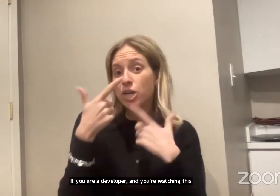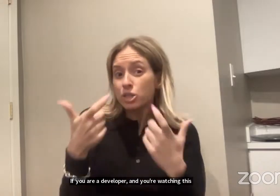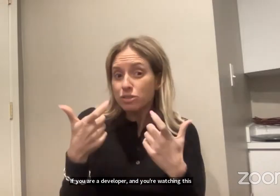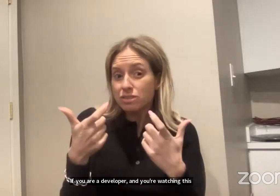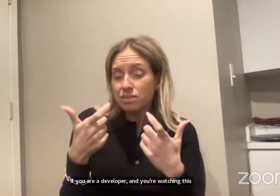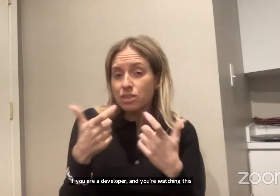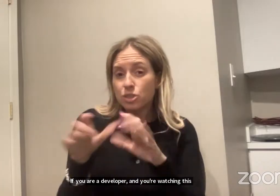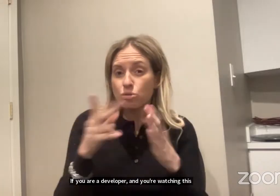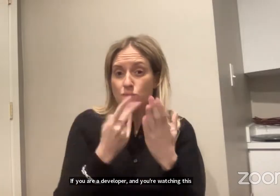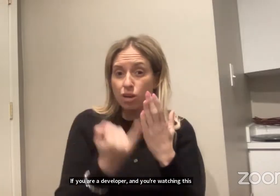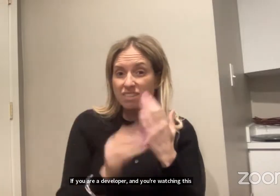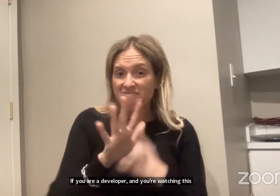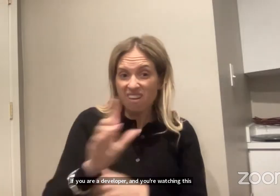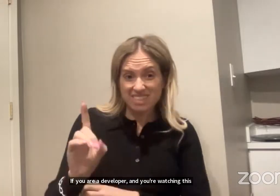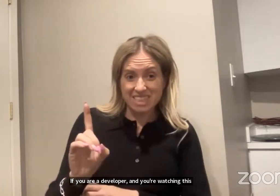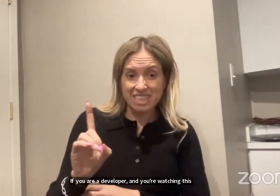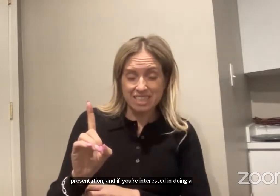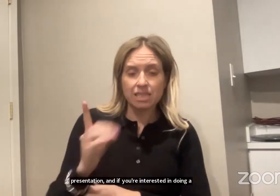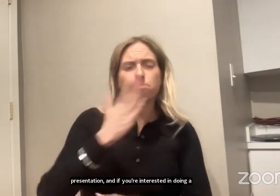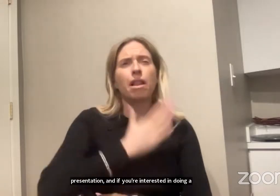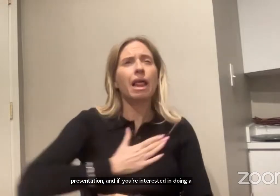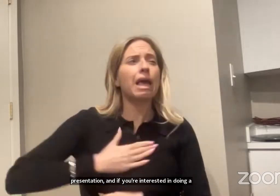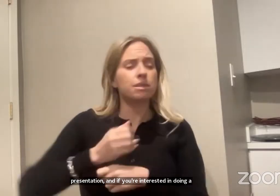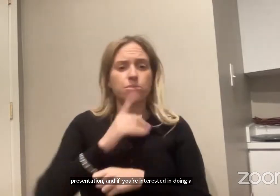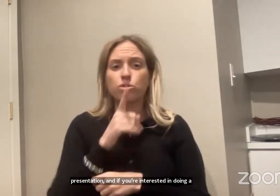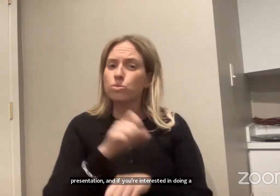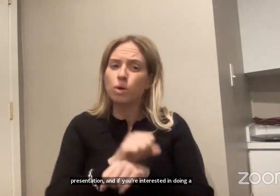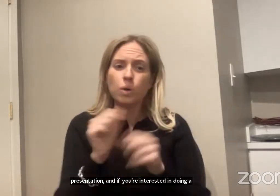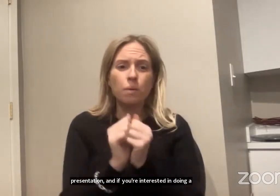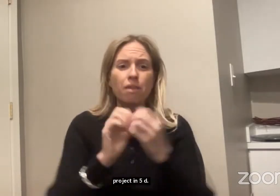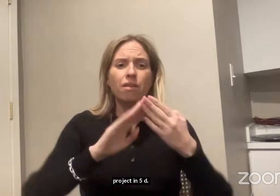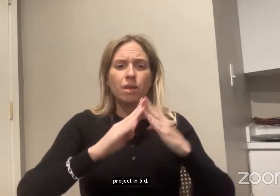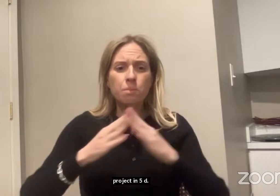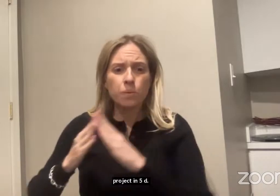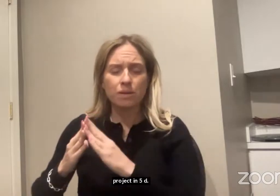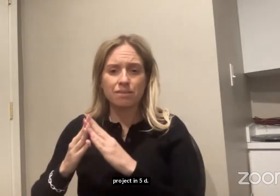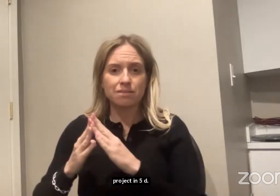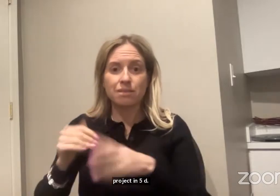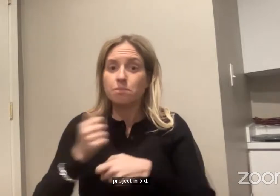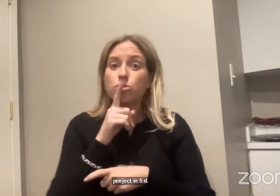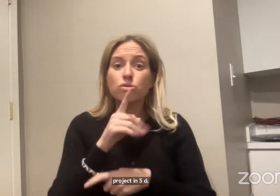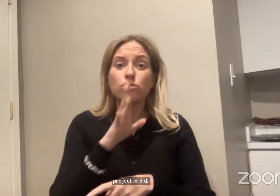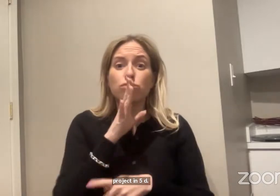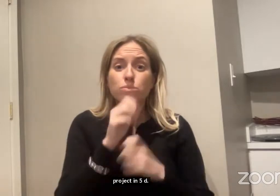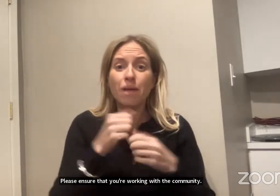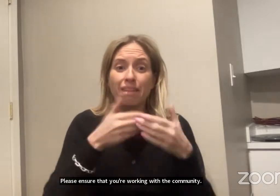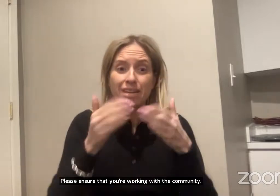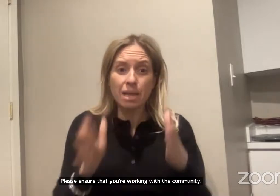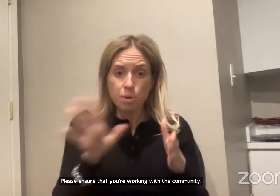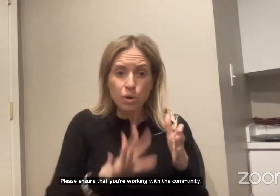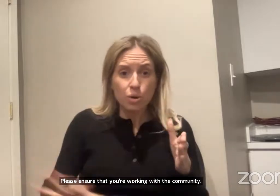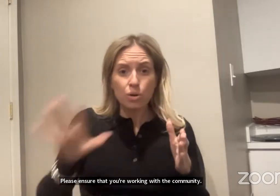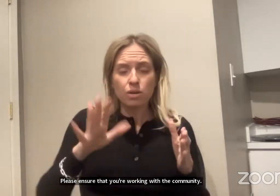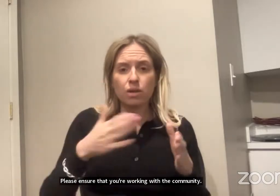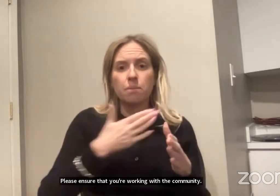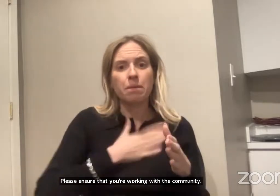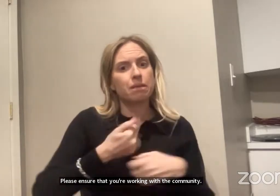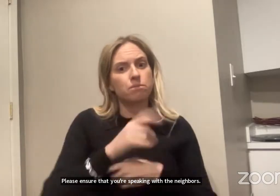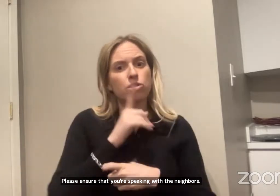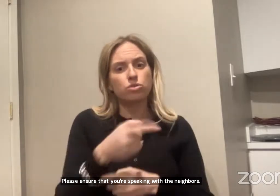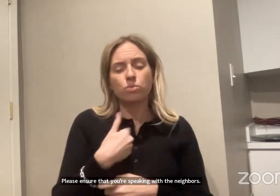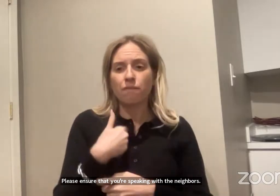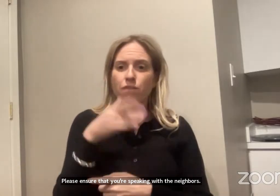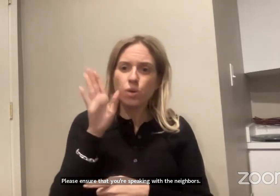in doing a project in 5D, please ensure that you're working with the community. Please ensure that you're speaking with the neighbors. Please ensure that you have